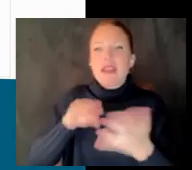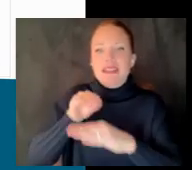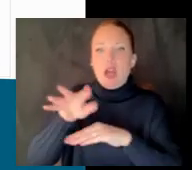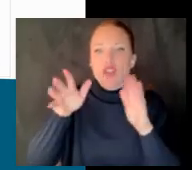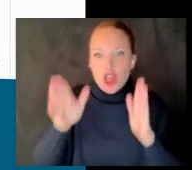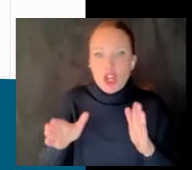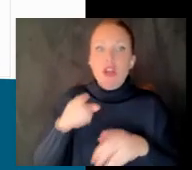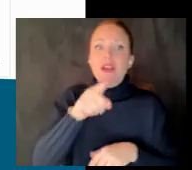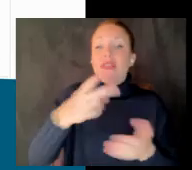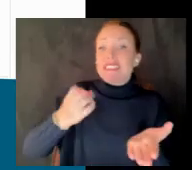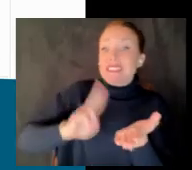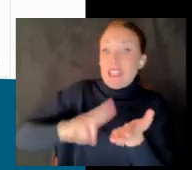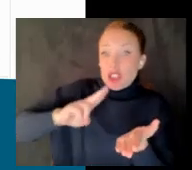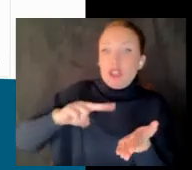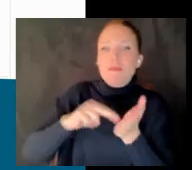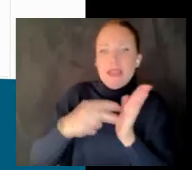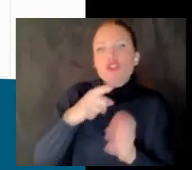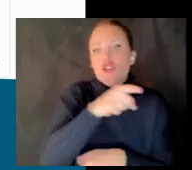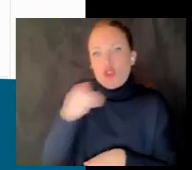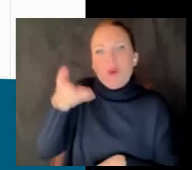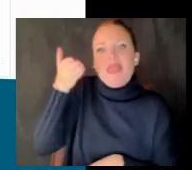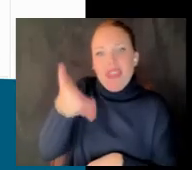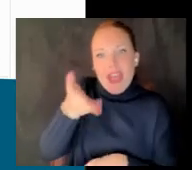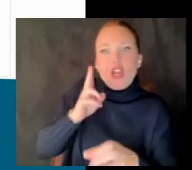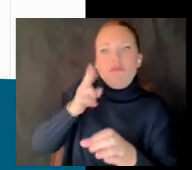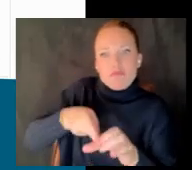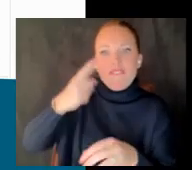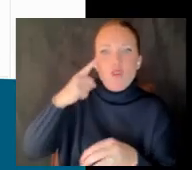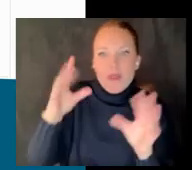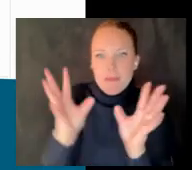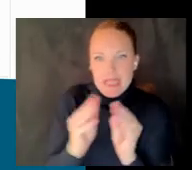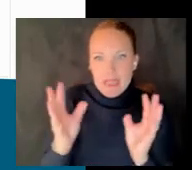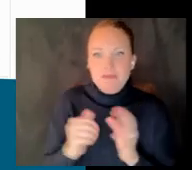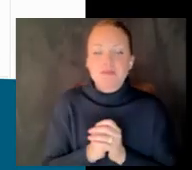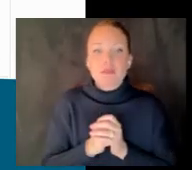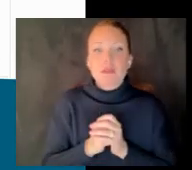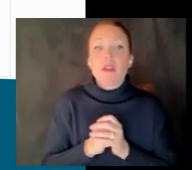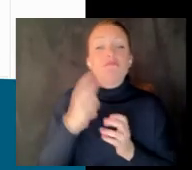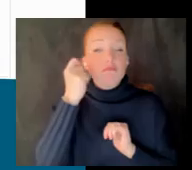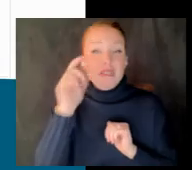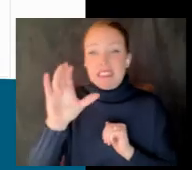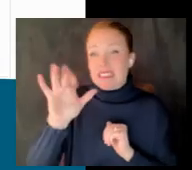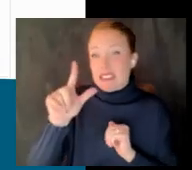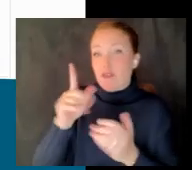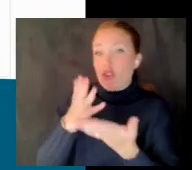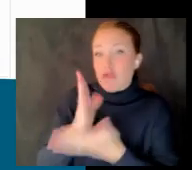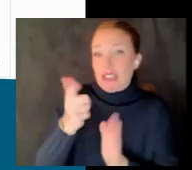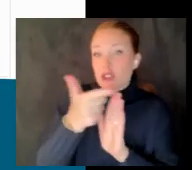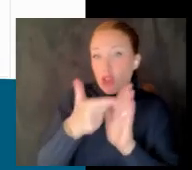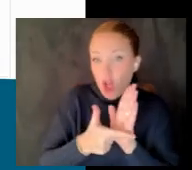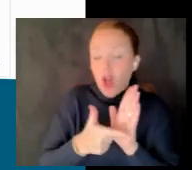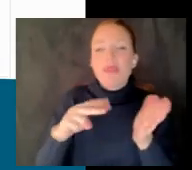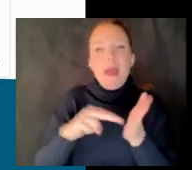that you were present at the meeting. I do want to highlight that as a civil rights statute, Section 504 governs a